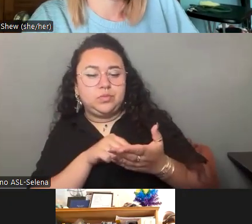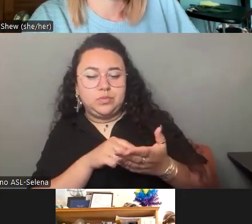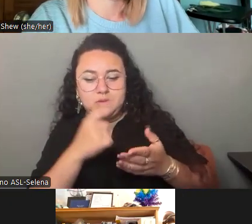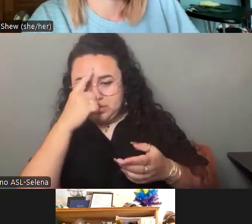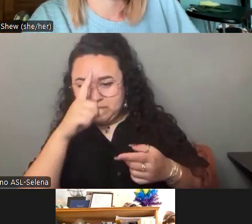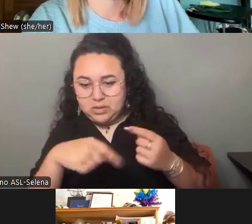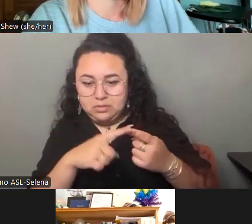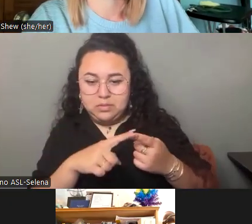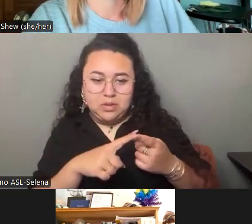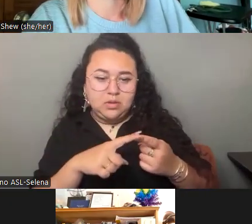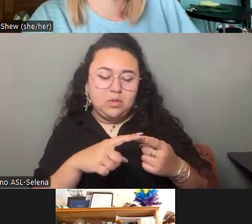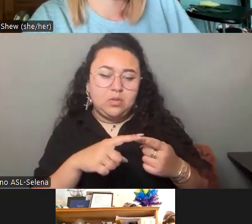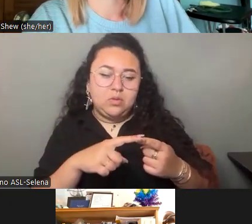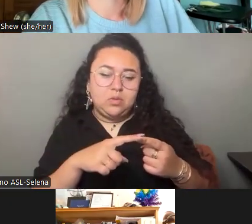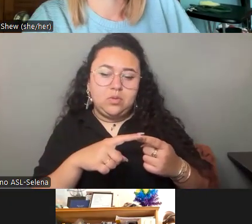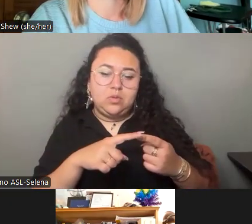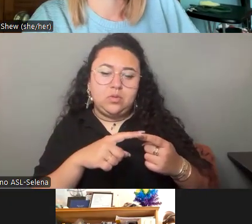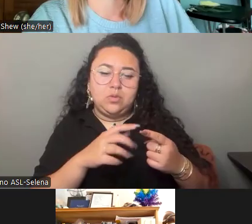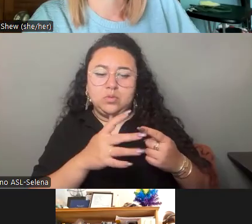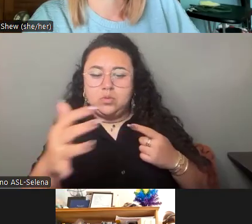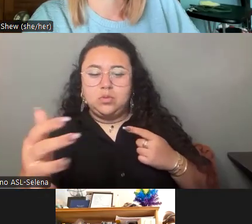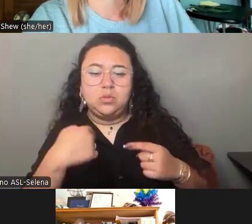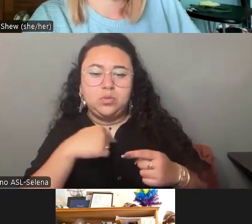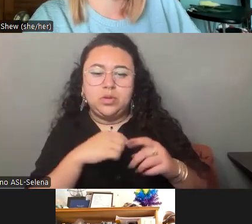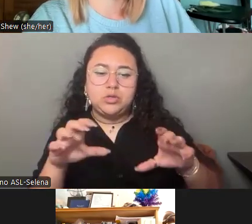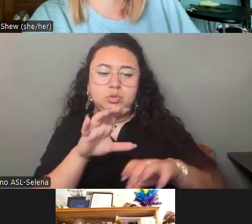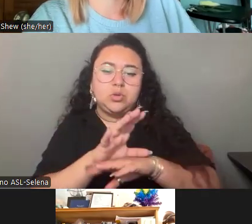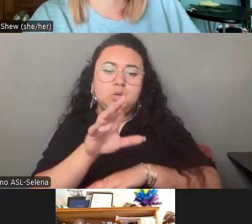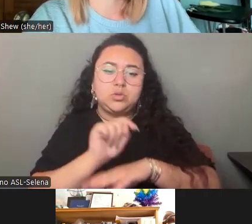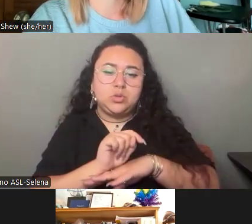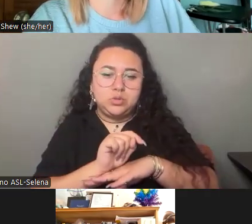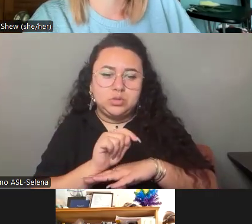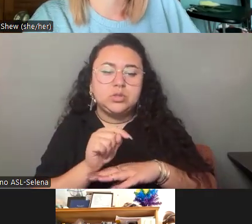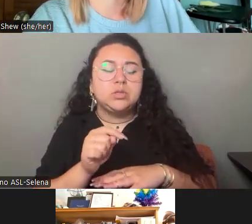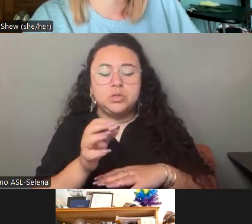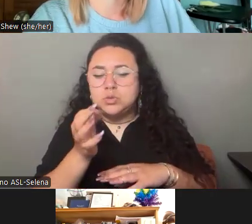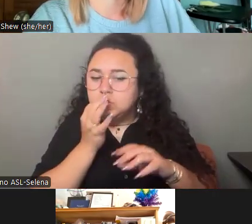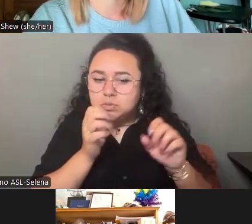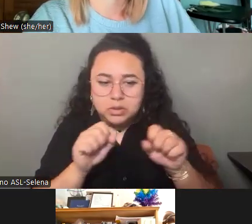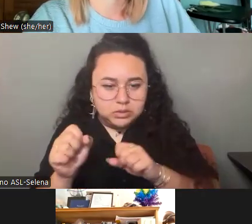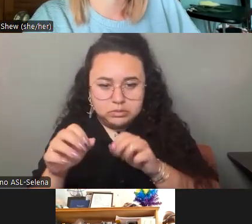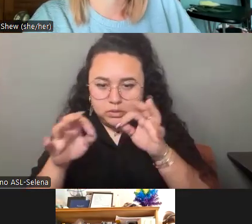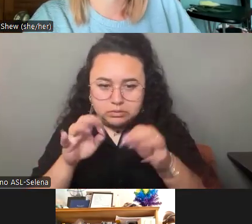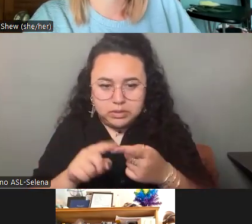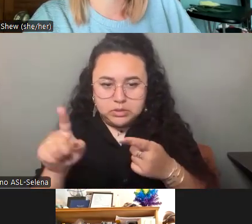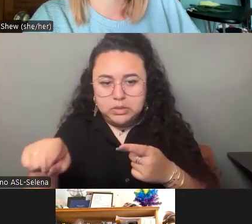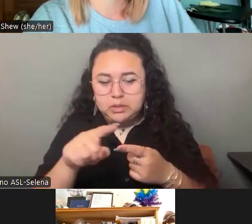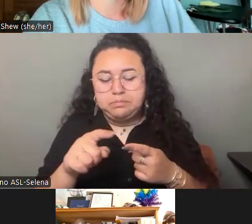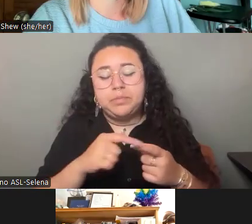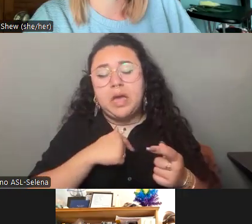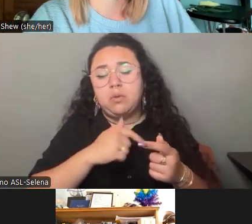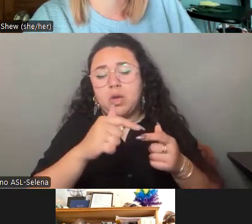bit quickly so we can get to our consulting Okay. runs as quick as possible. So I'm gonna move through this a little bit quickly,